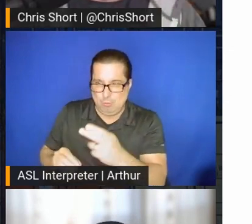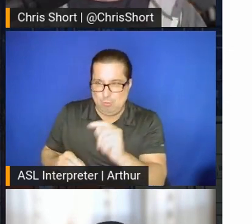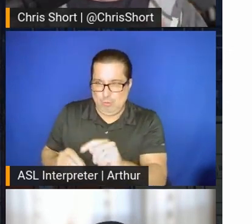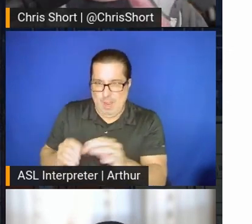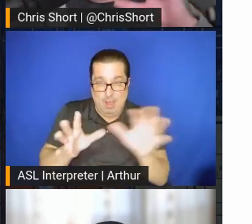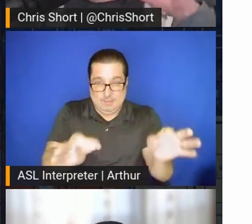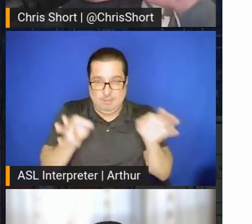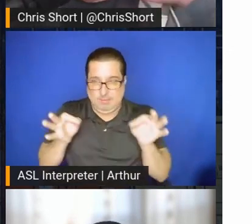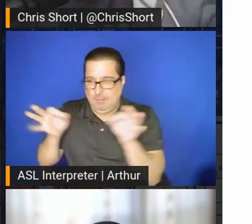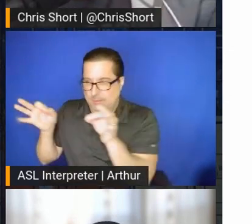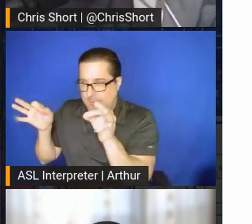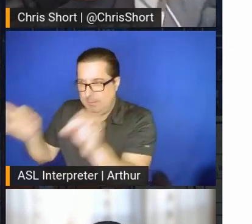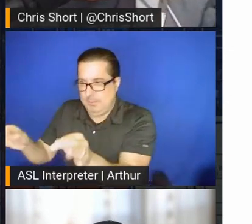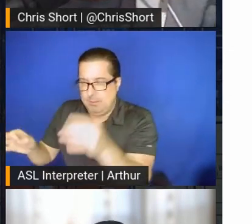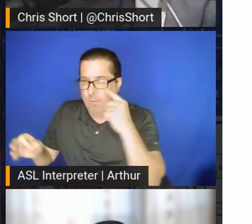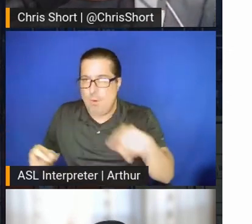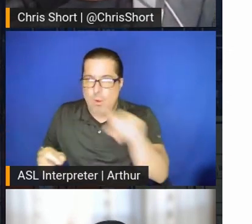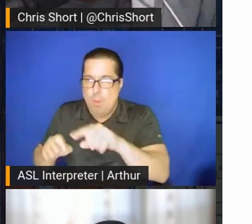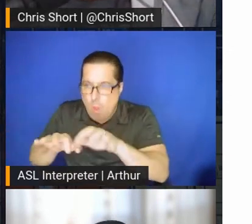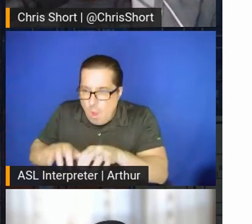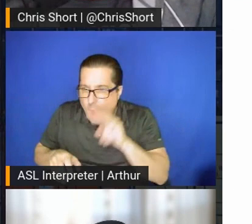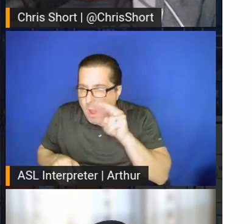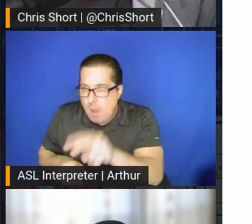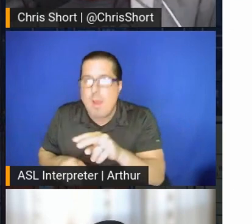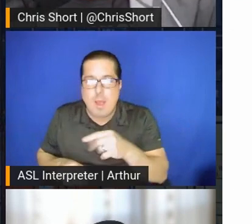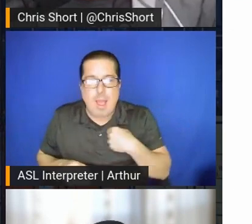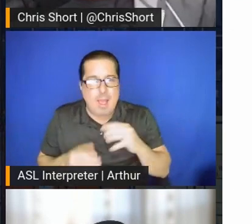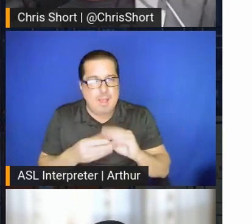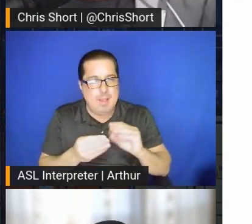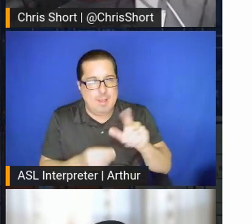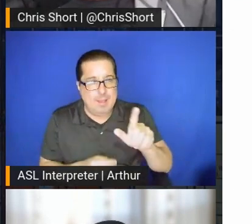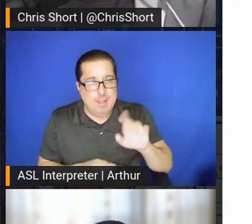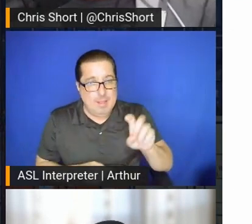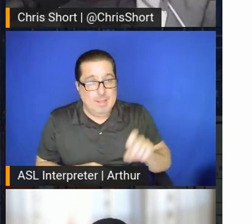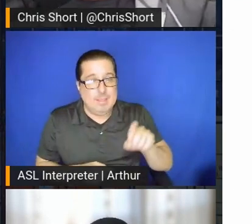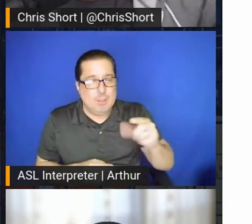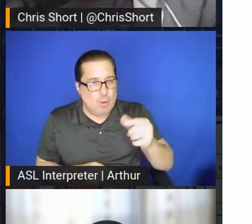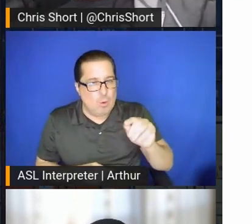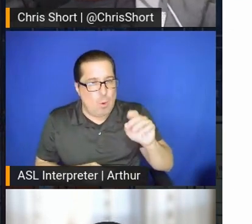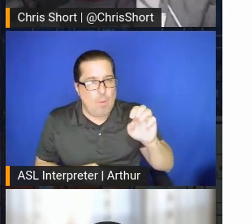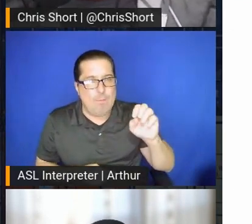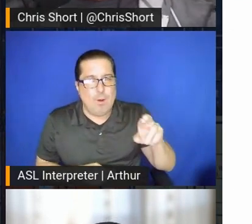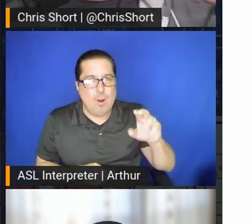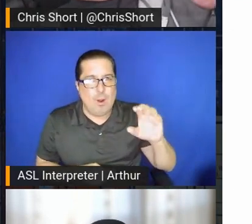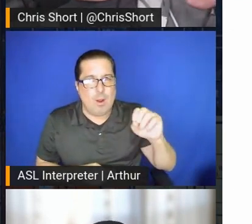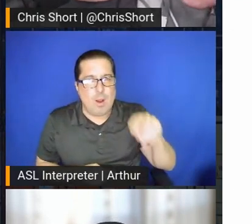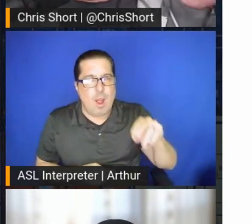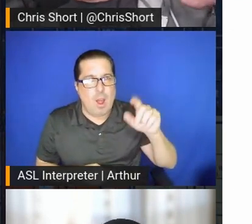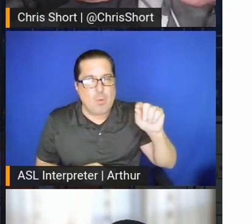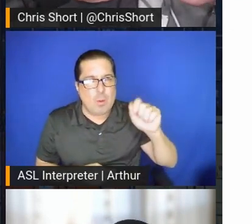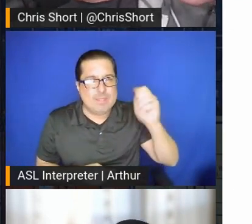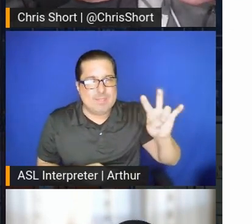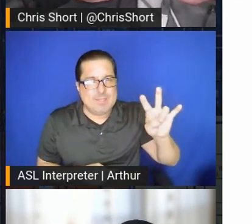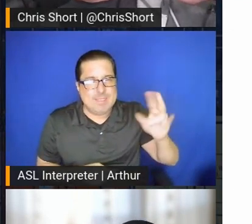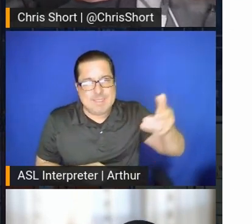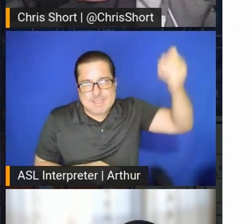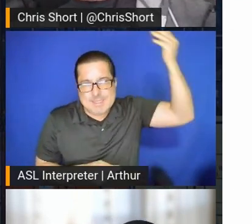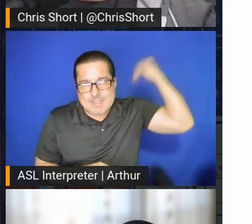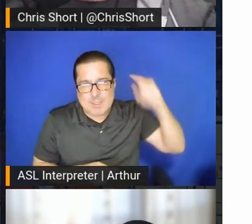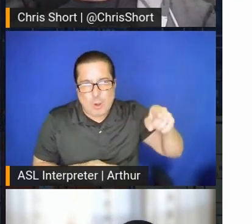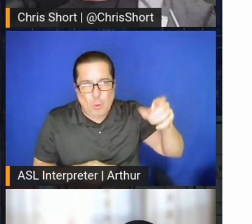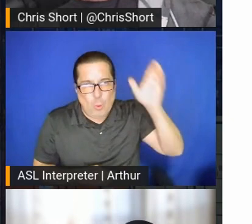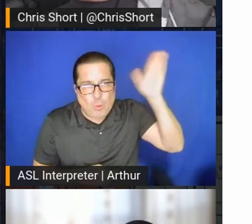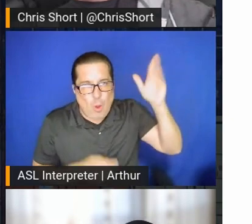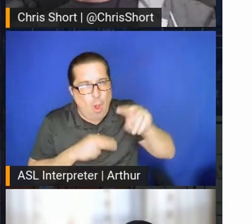Like Liz, I first met you at like GopherCon 2017, and you did a talk about you did